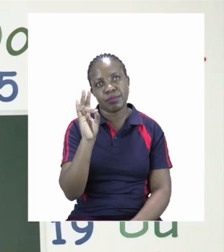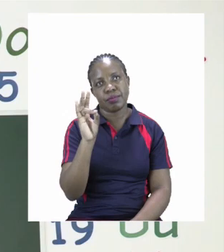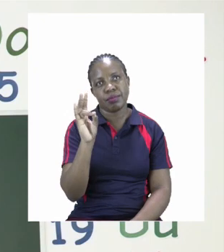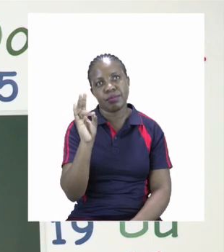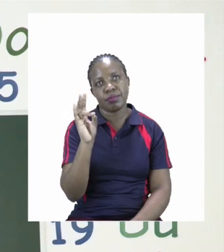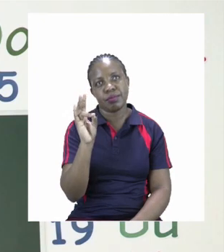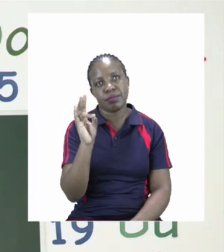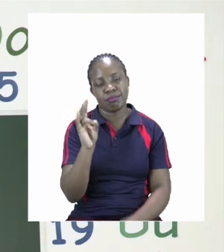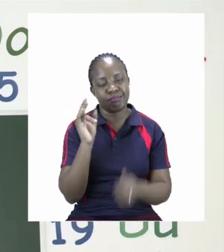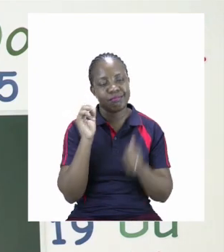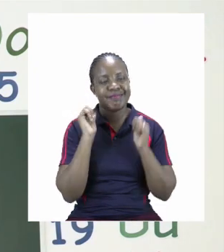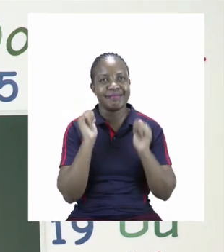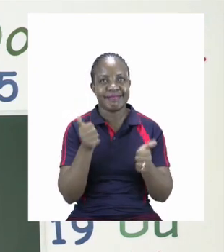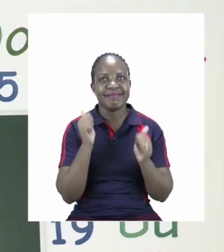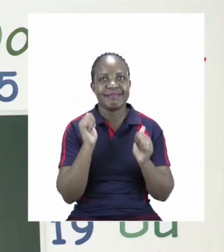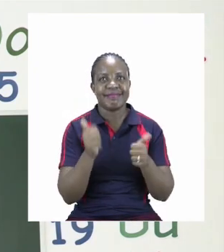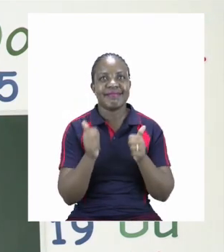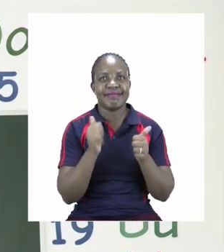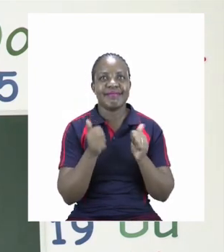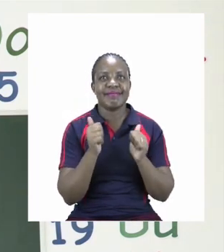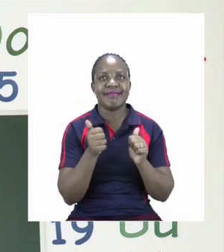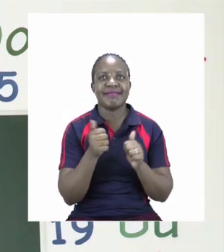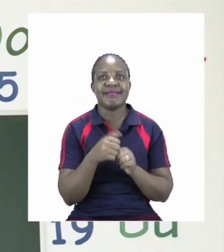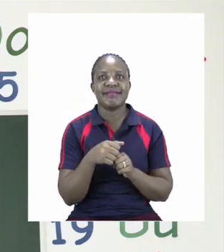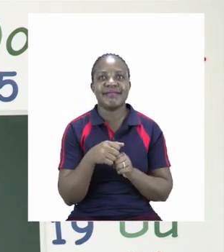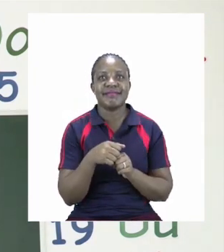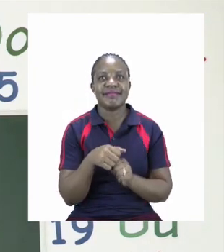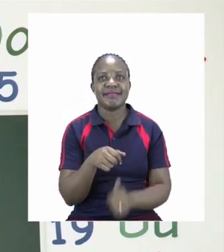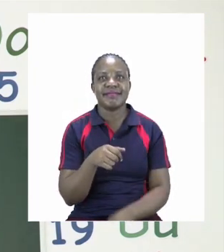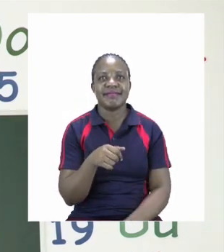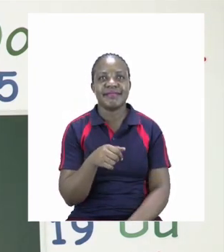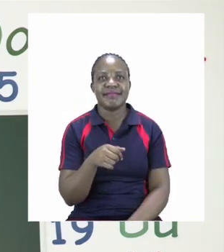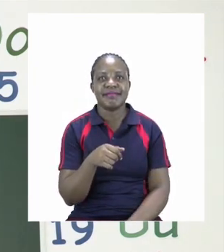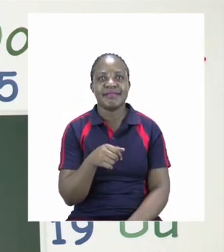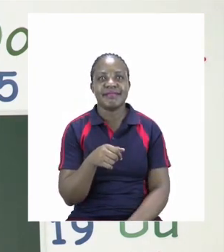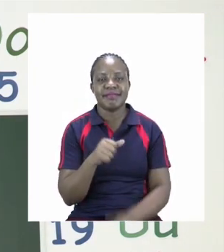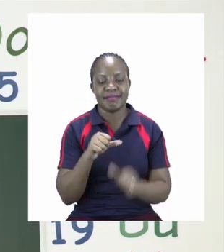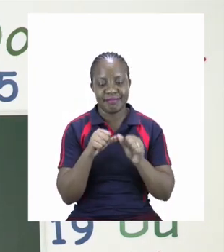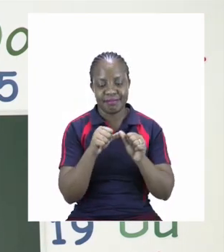7. Very good. And let's count on